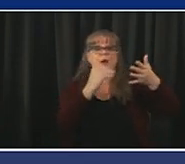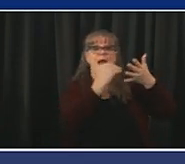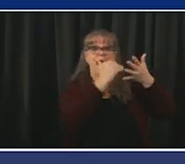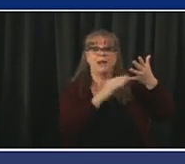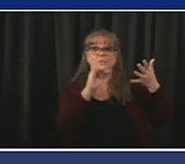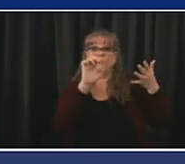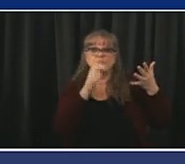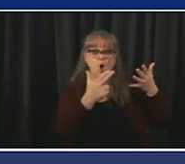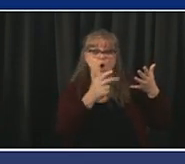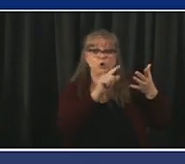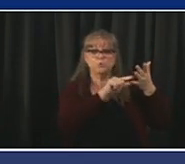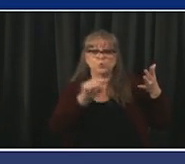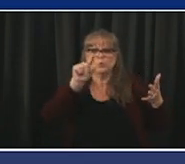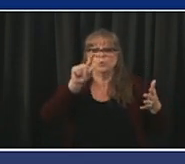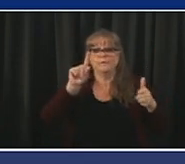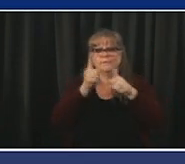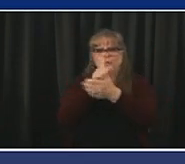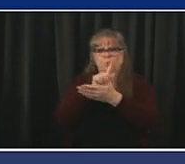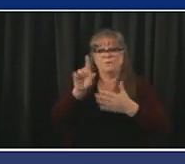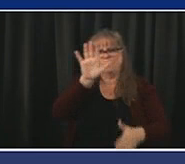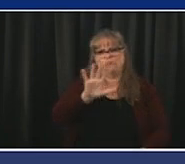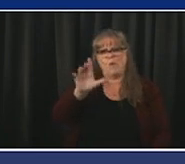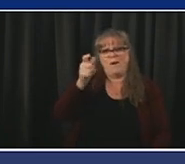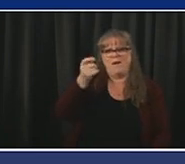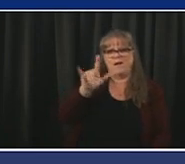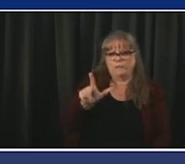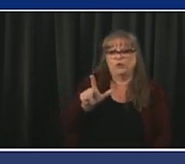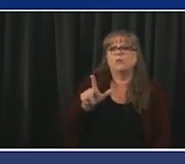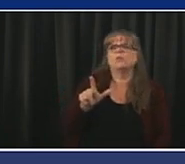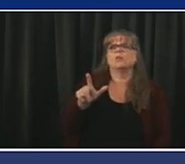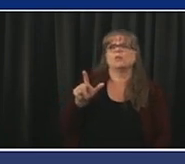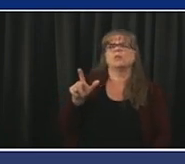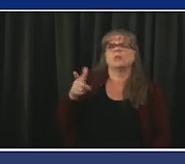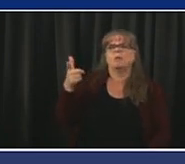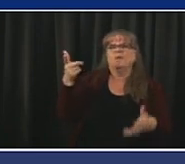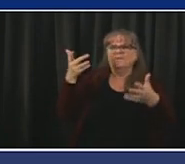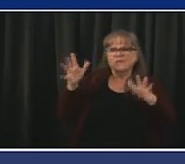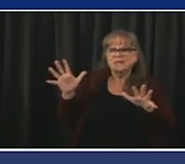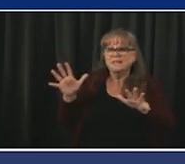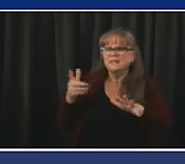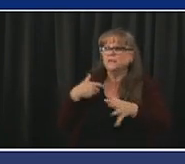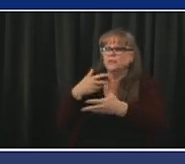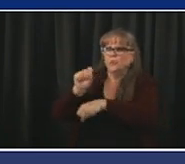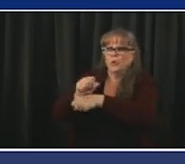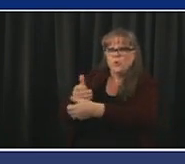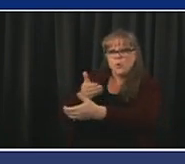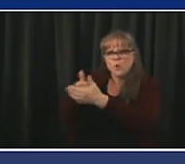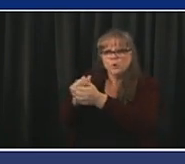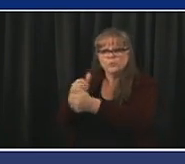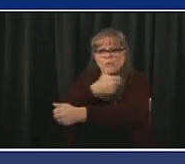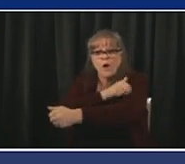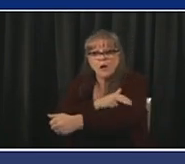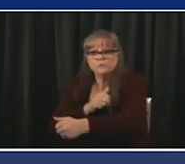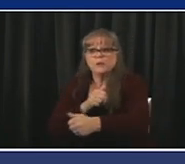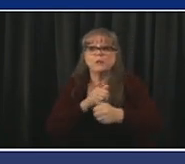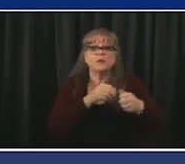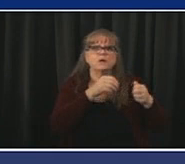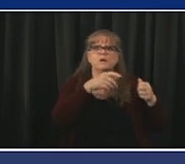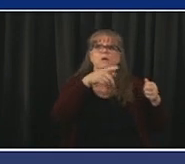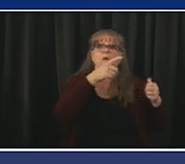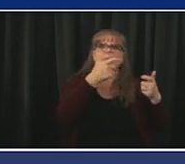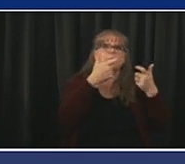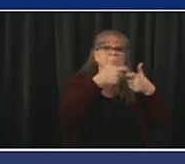demand, we've worked with our hospitals, our pharmacies, our major healthcare providers to help really set up